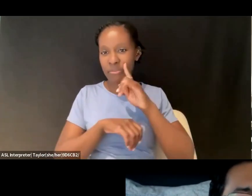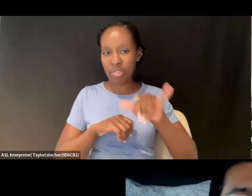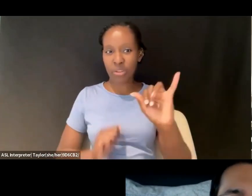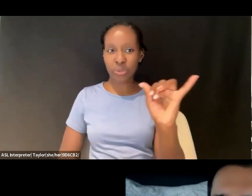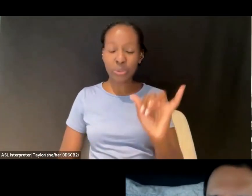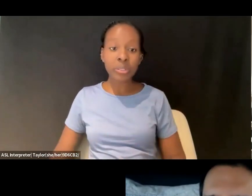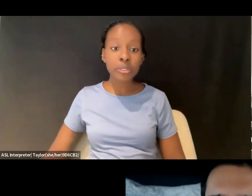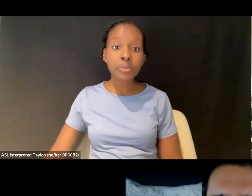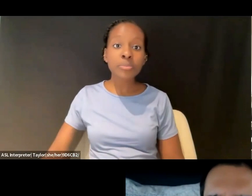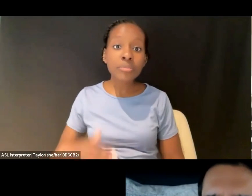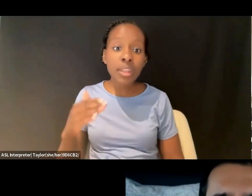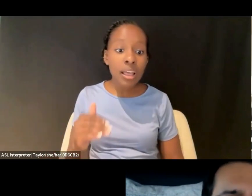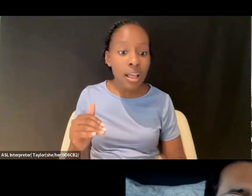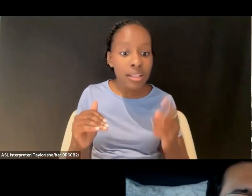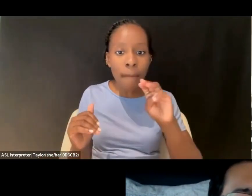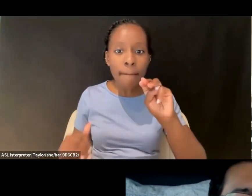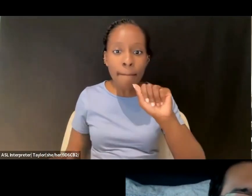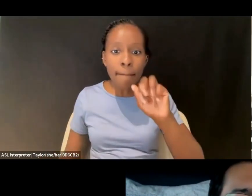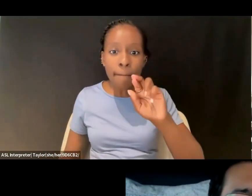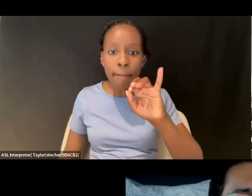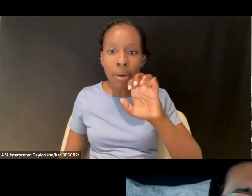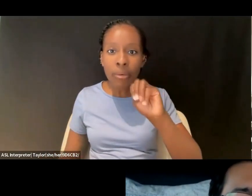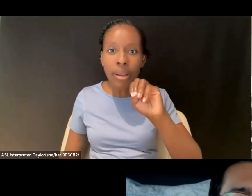do Mariam. Did Mariam disappear?